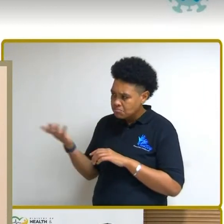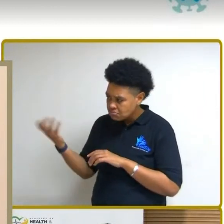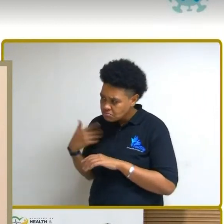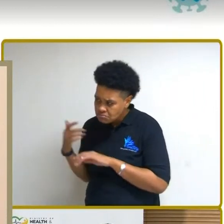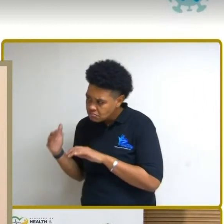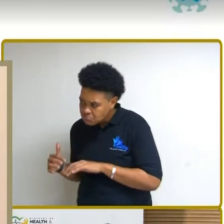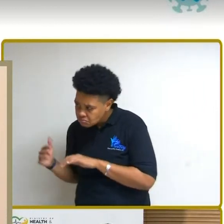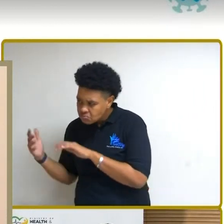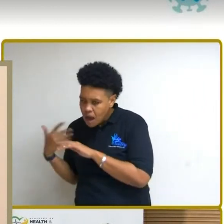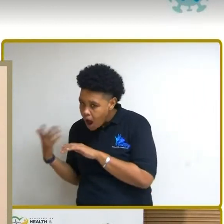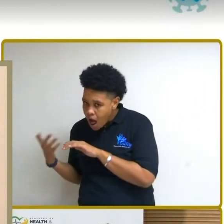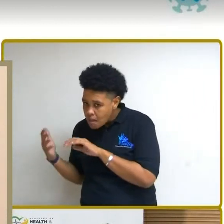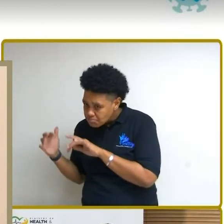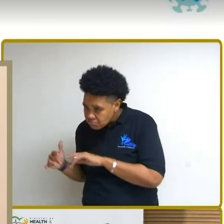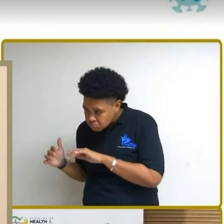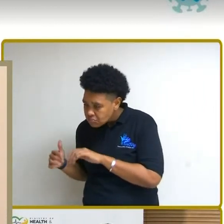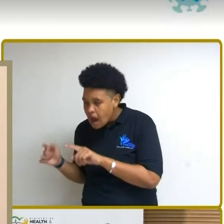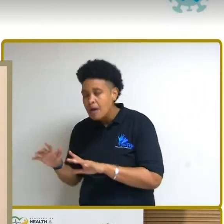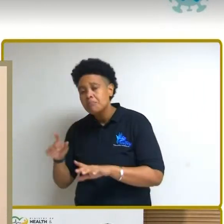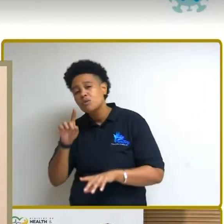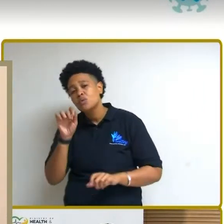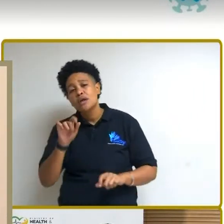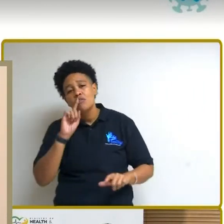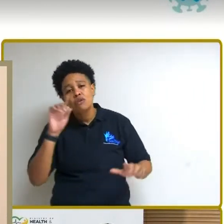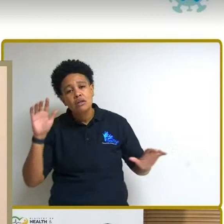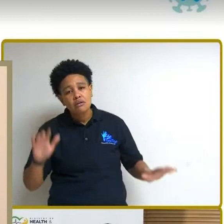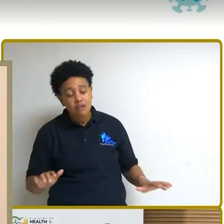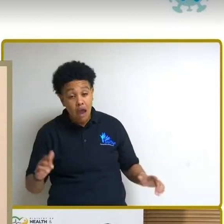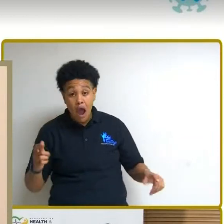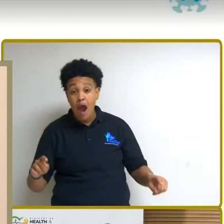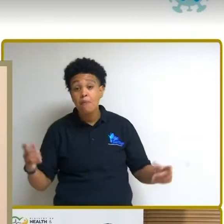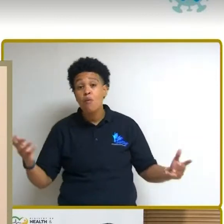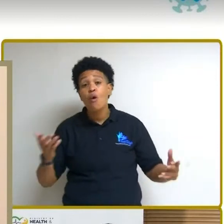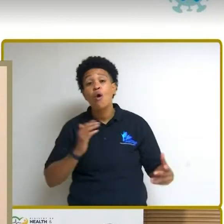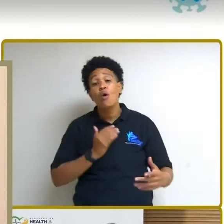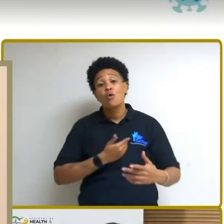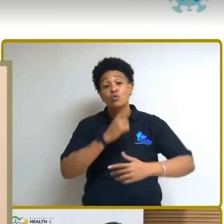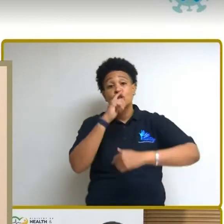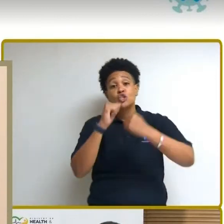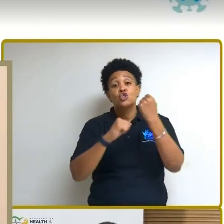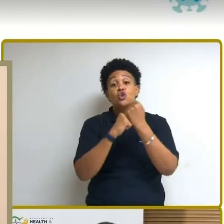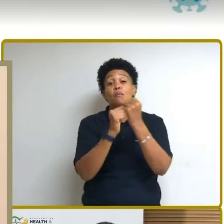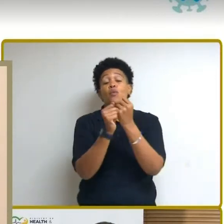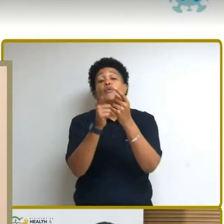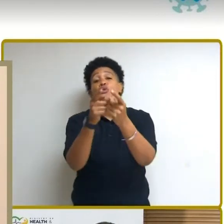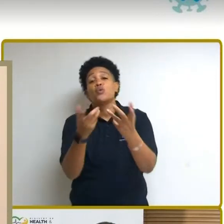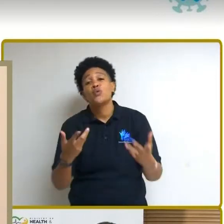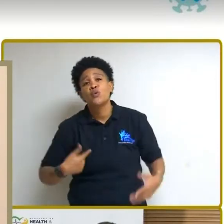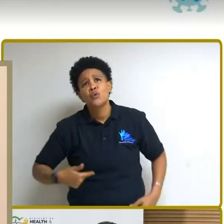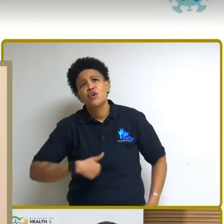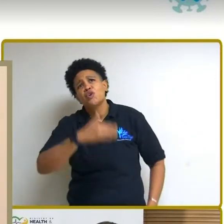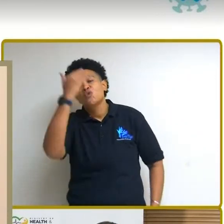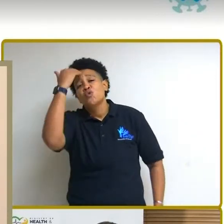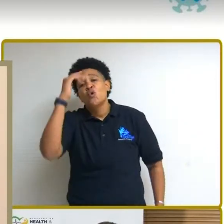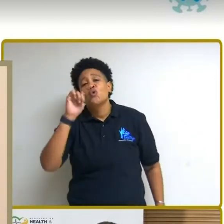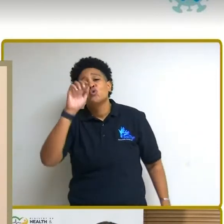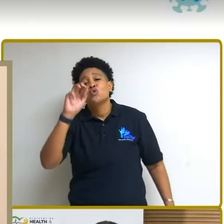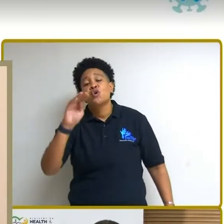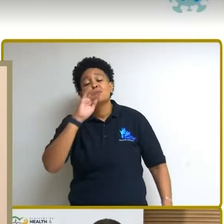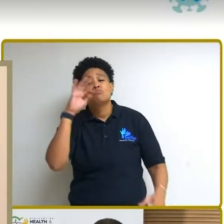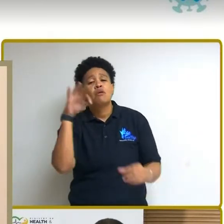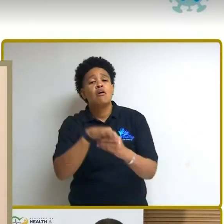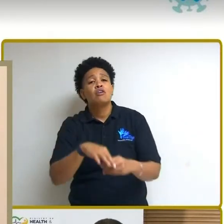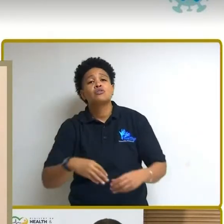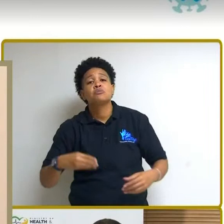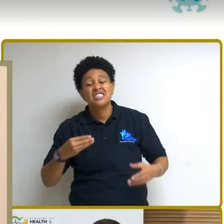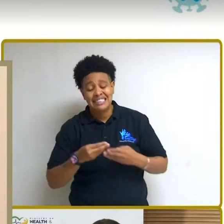to show up. But you can be rest assured that our support is with you. We know that tourism contributes a